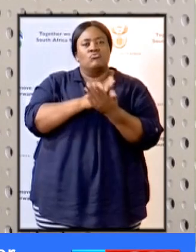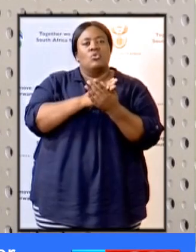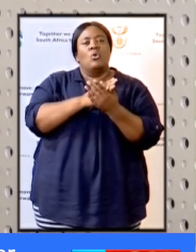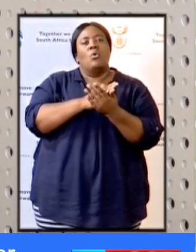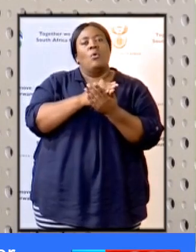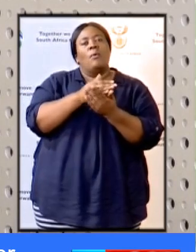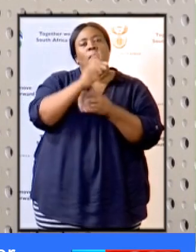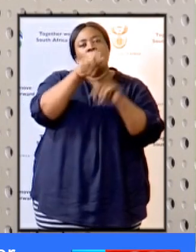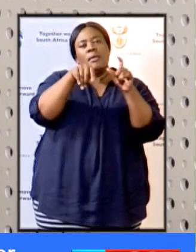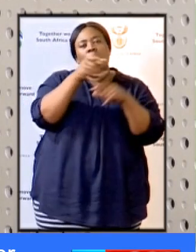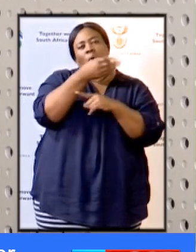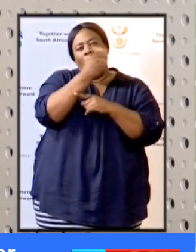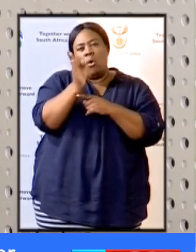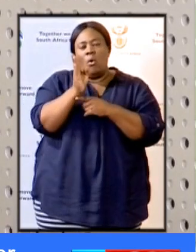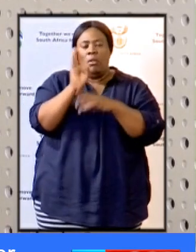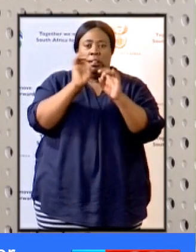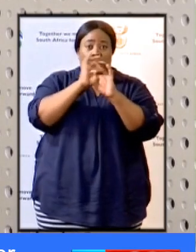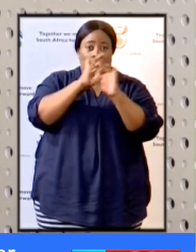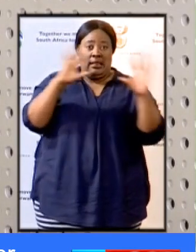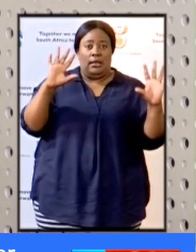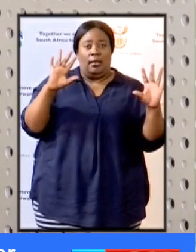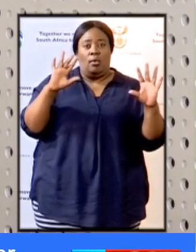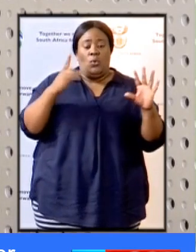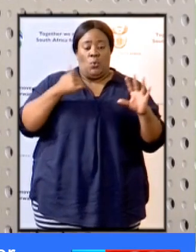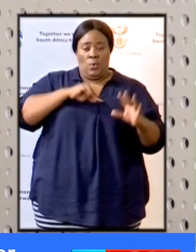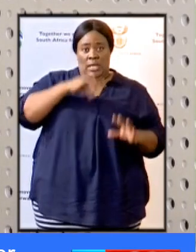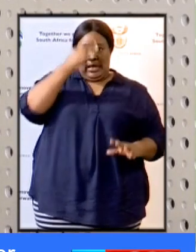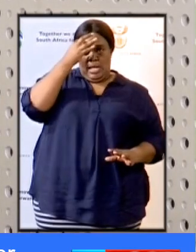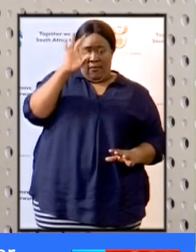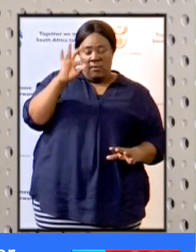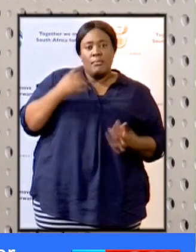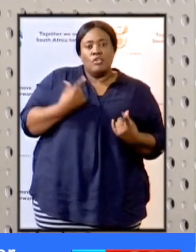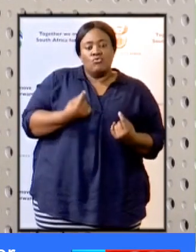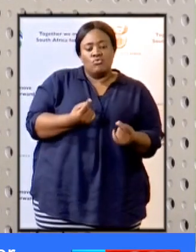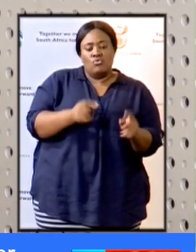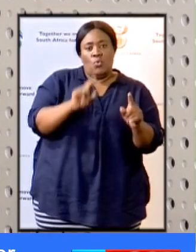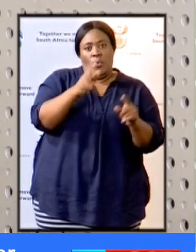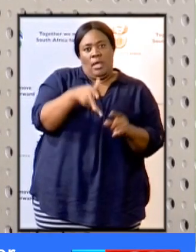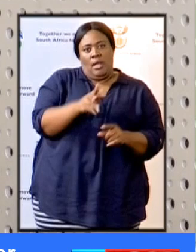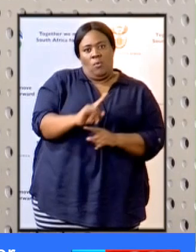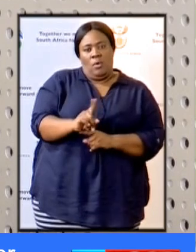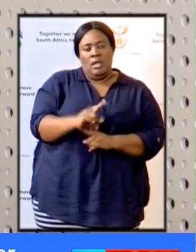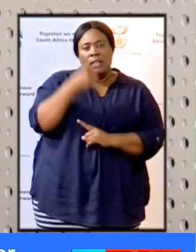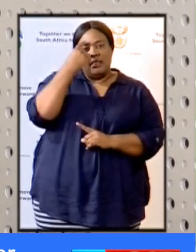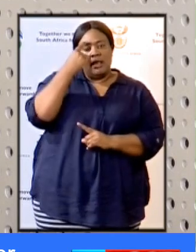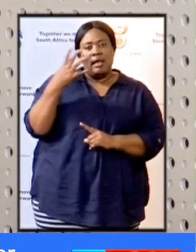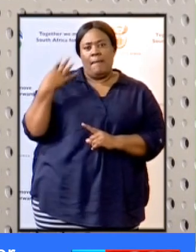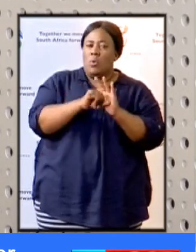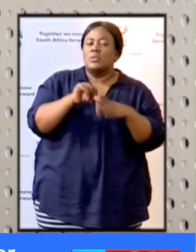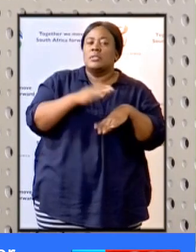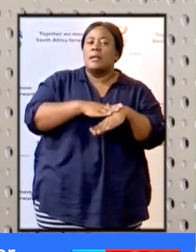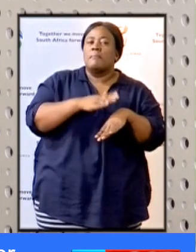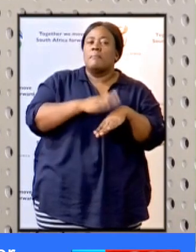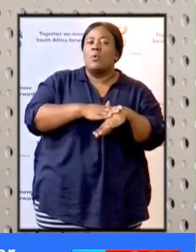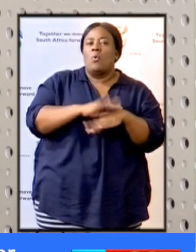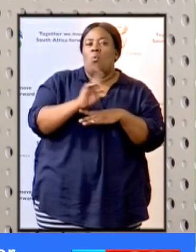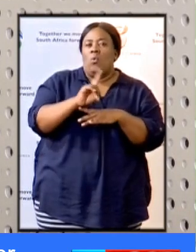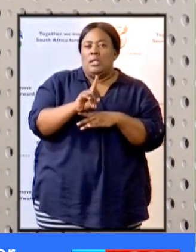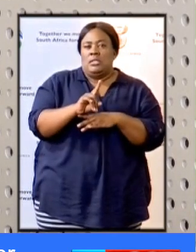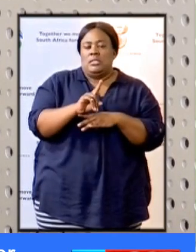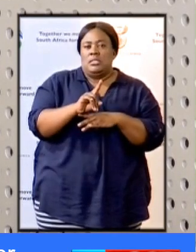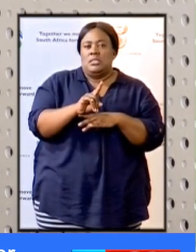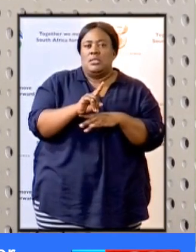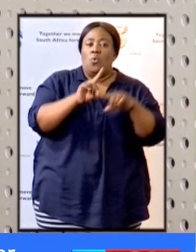government. And I think the ministers have clarified what will determine whether we open